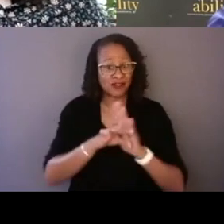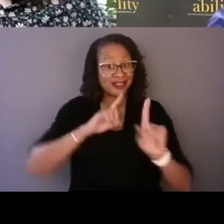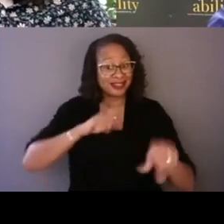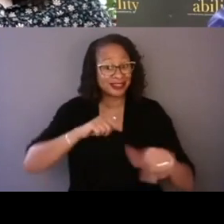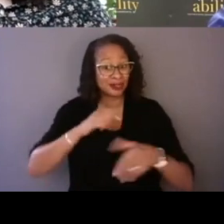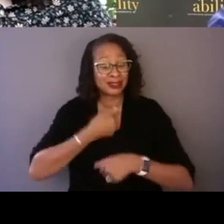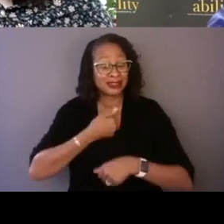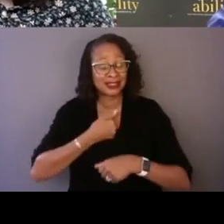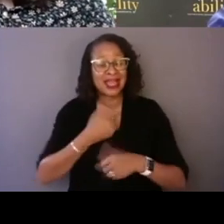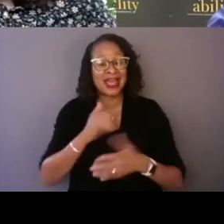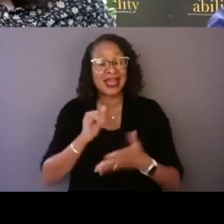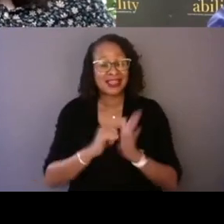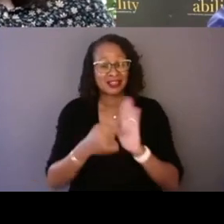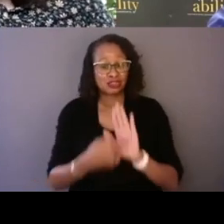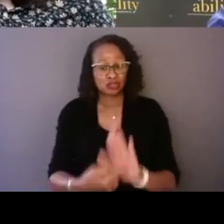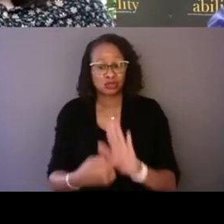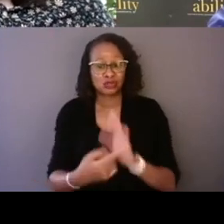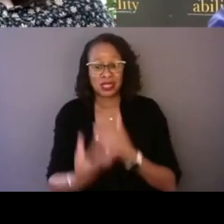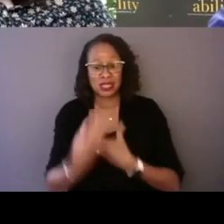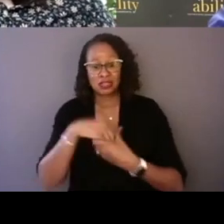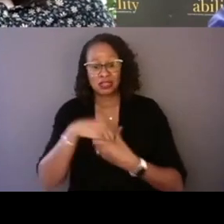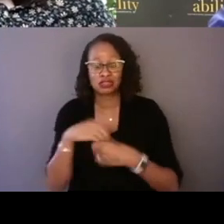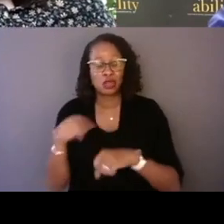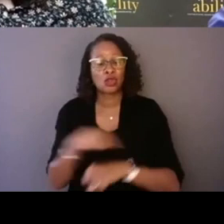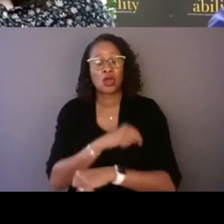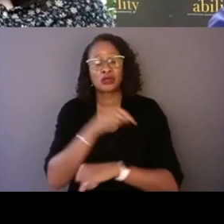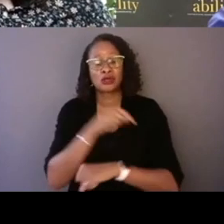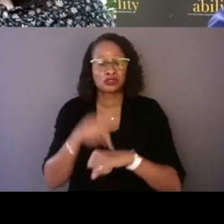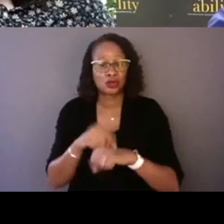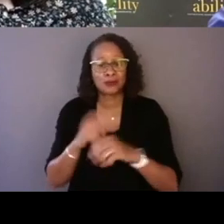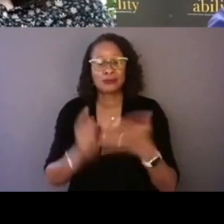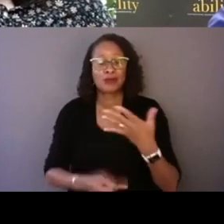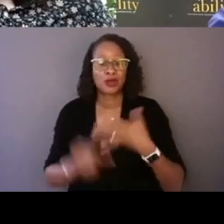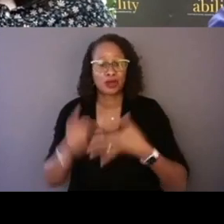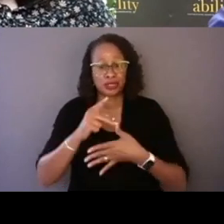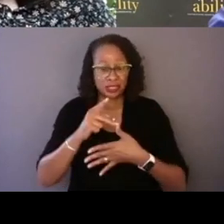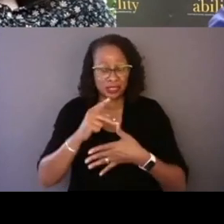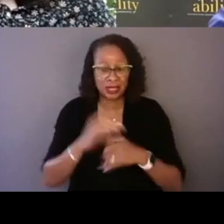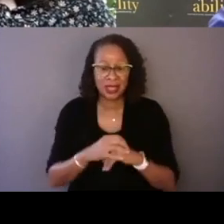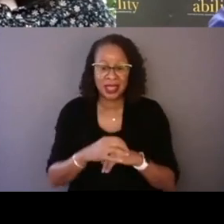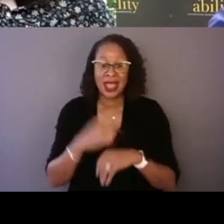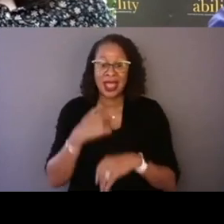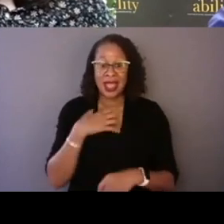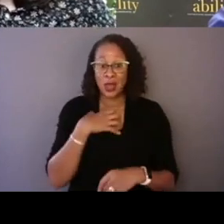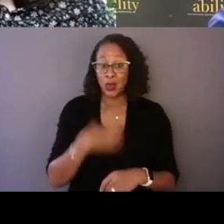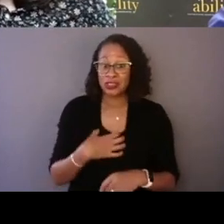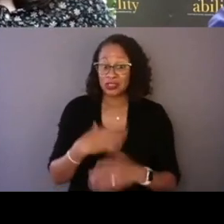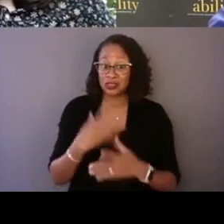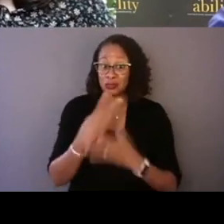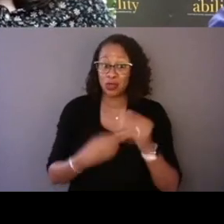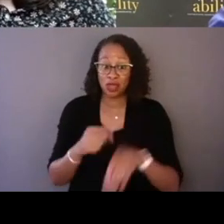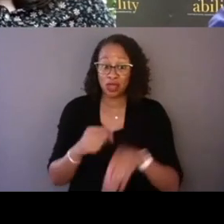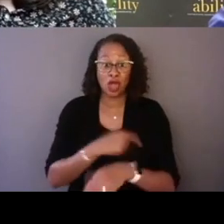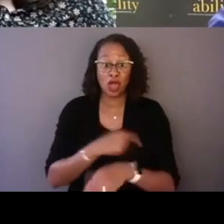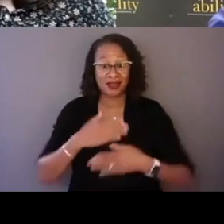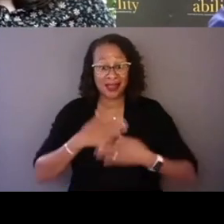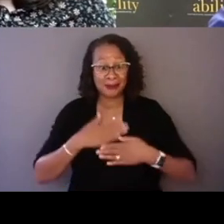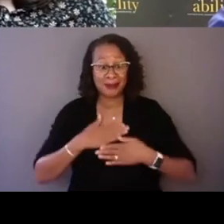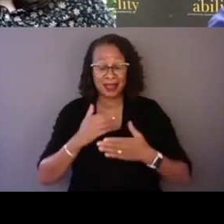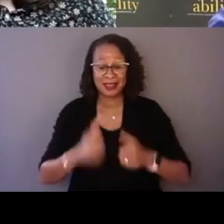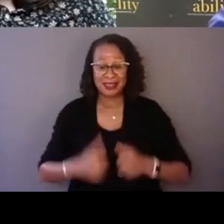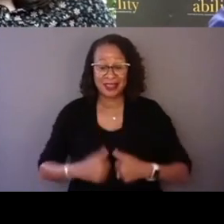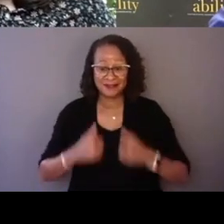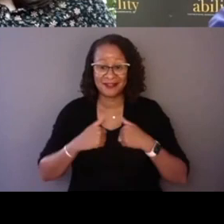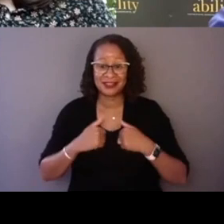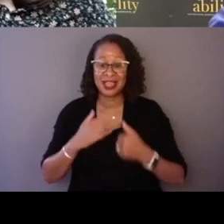me indicates that inclusion is a long-term priority. Because while I wish us both a long and happy life, my friend Hannah and